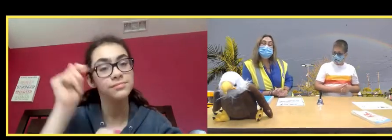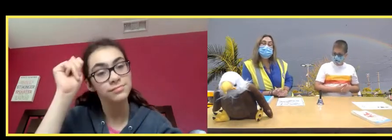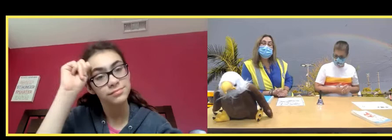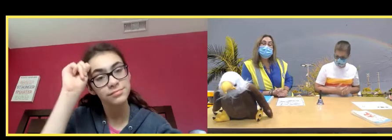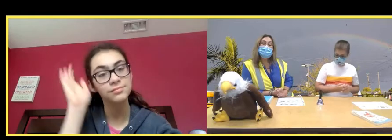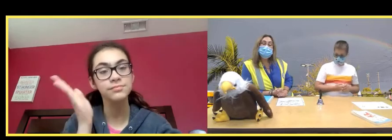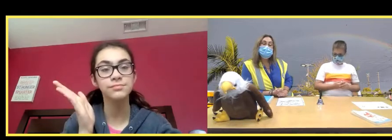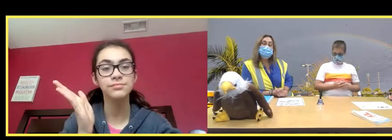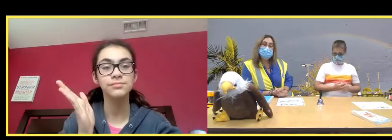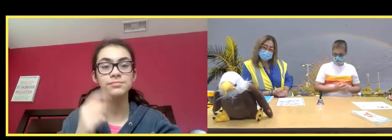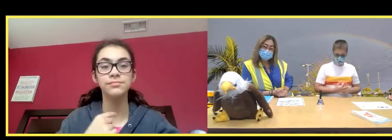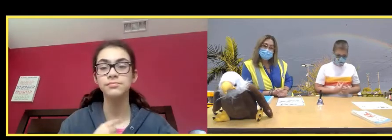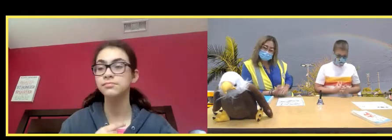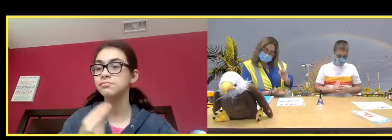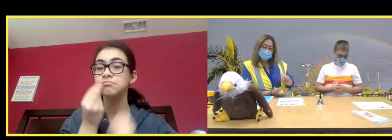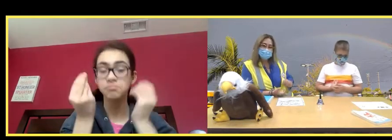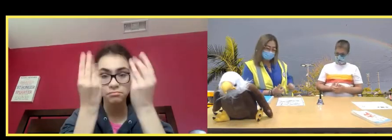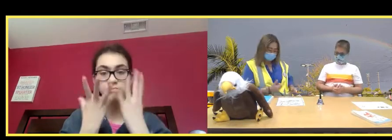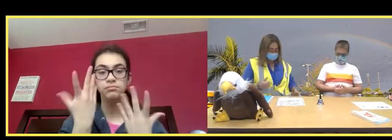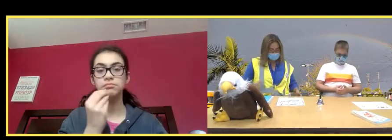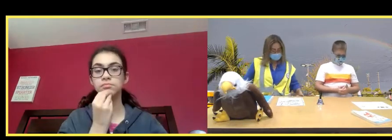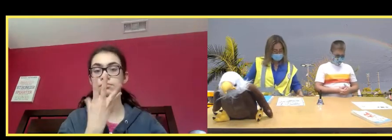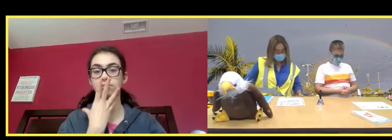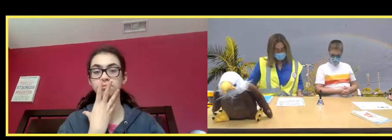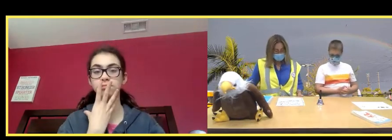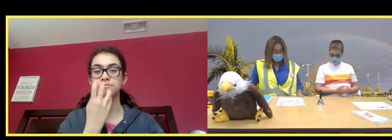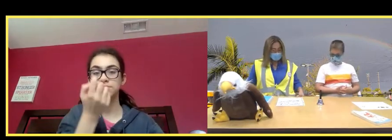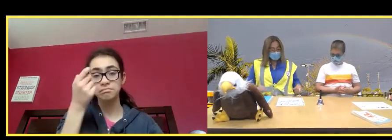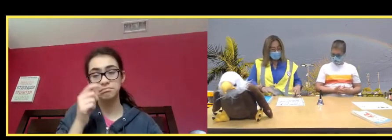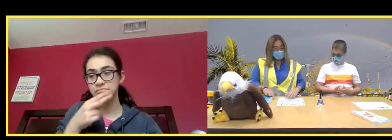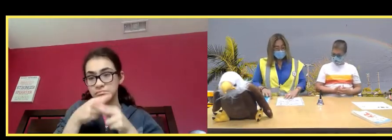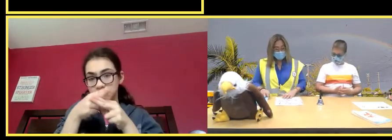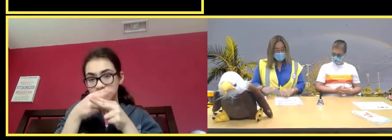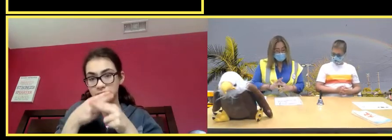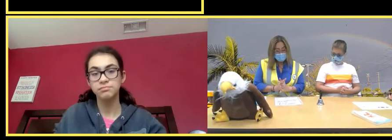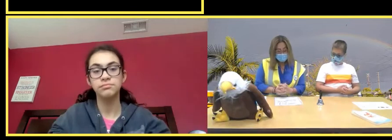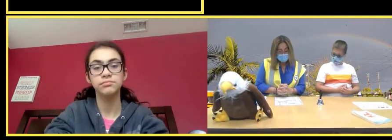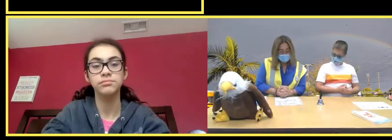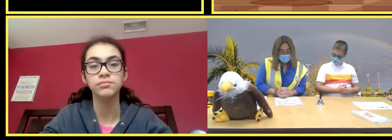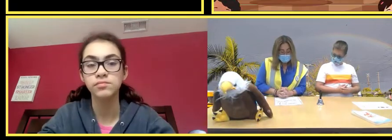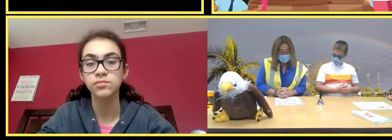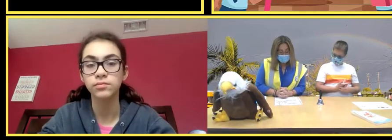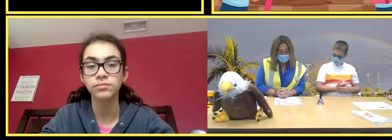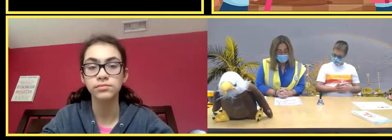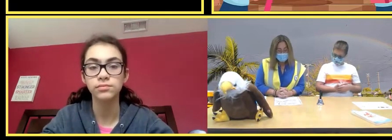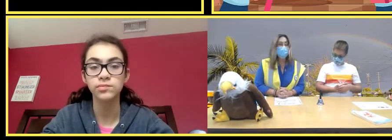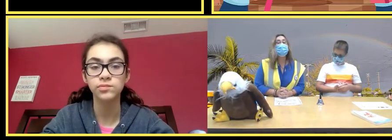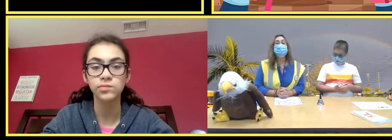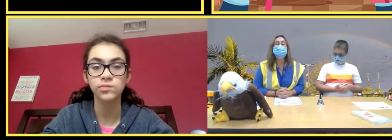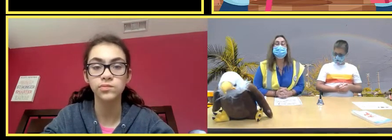be telling us what's for lunch in just a little bit. Current events, back